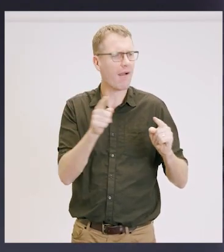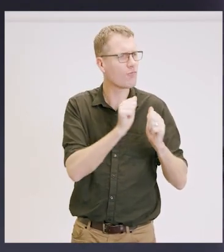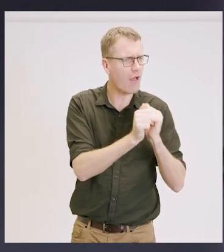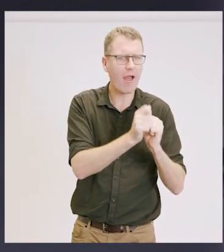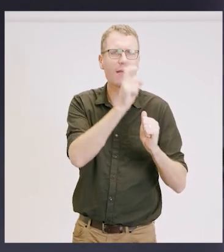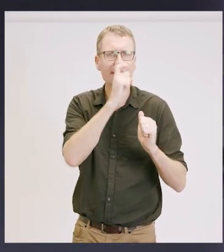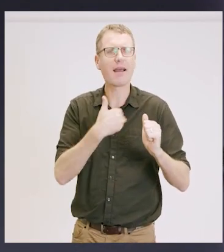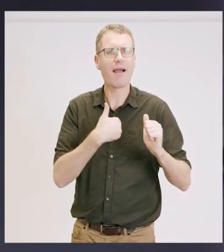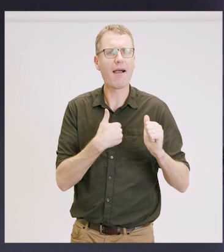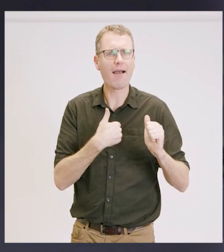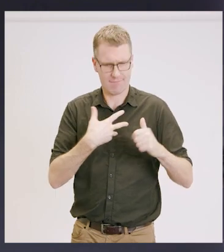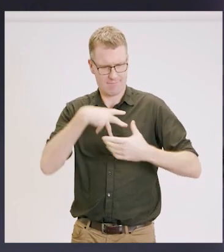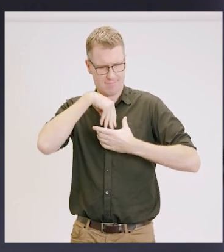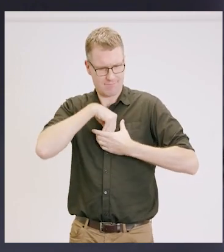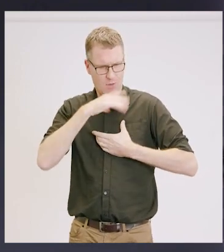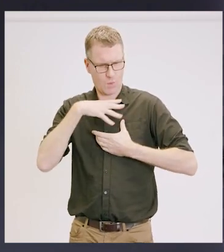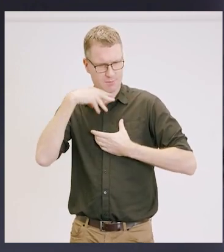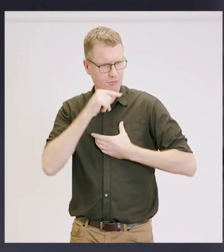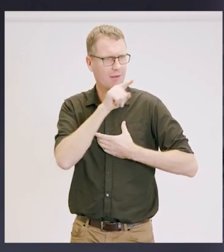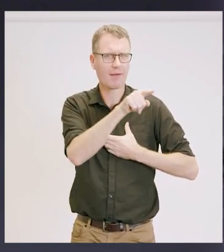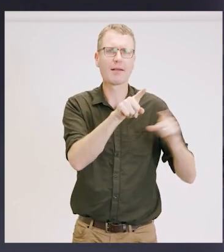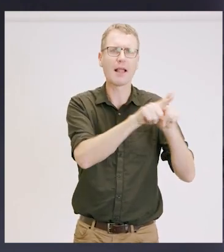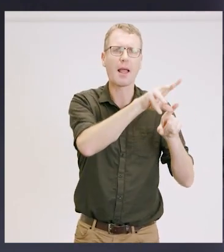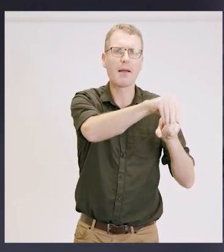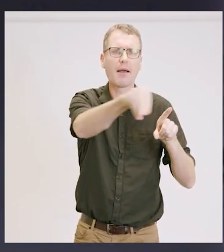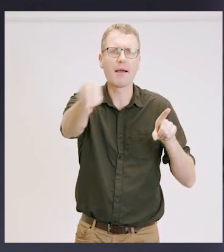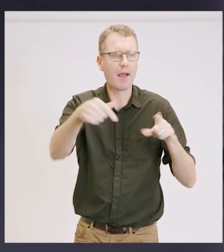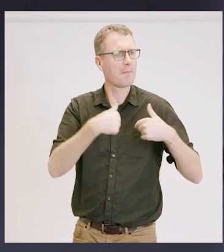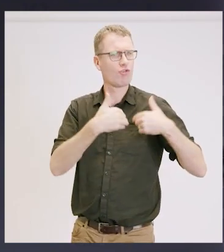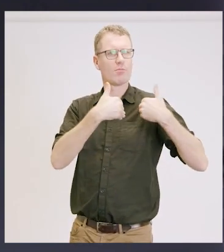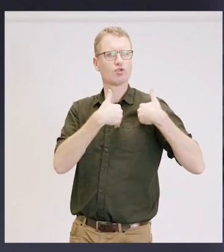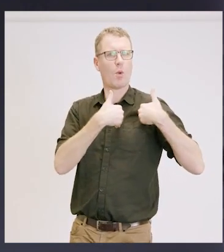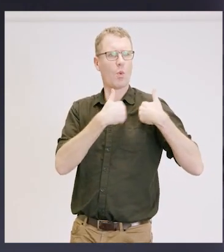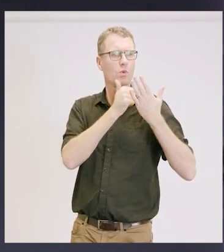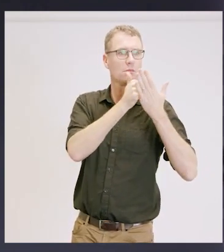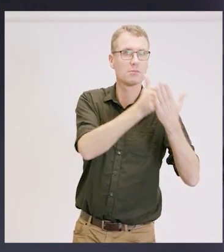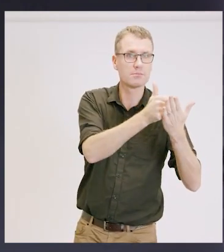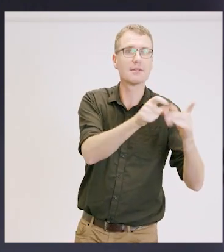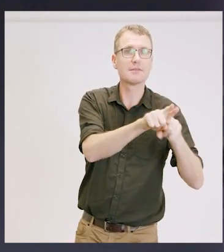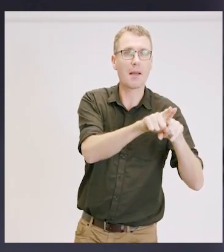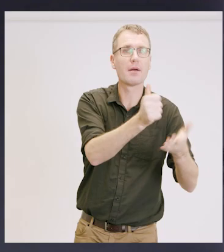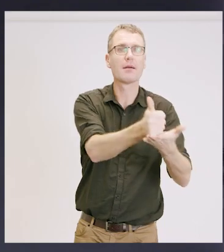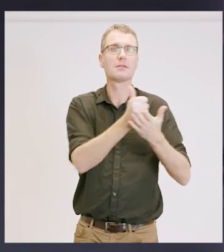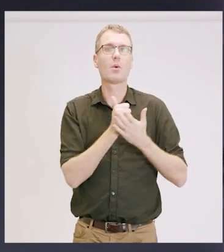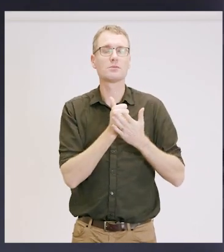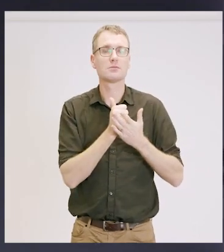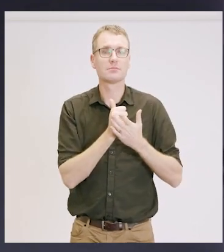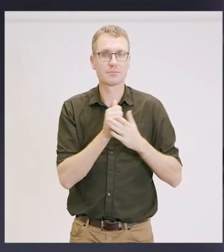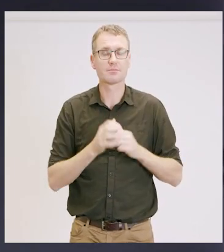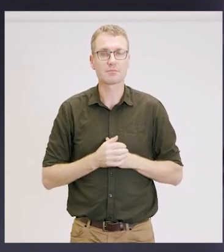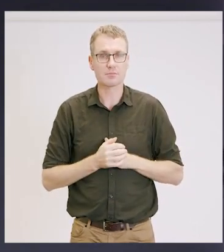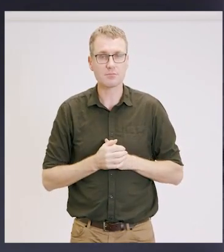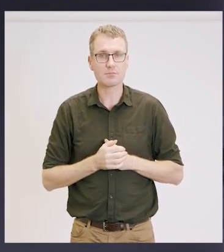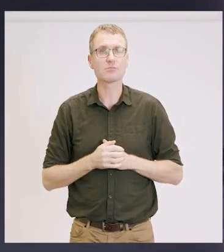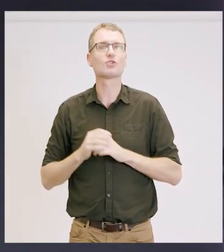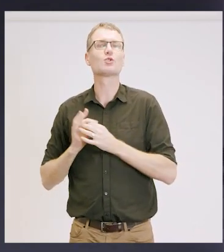brother, that is my sister. They have the same Holy Spirit in them. I'm responsible for that person and they're responsible for me. If